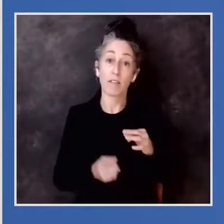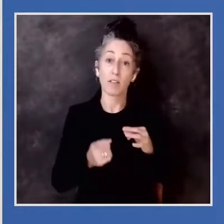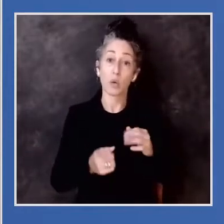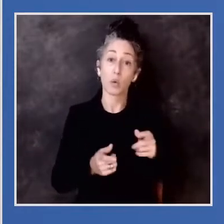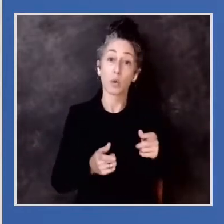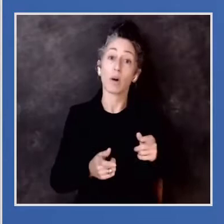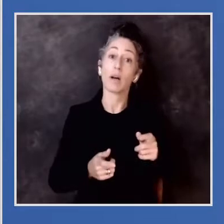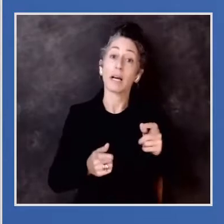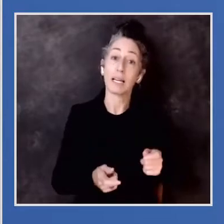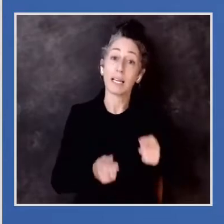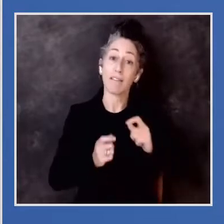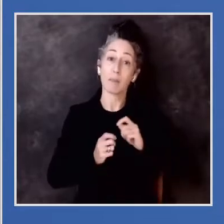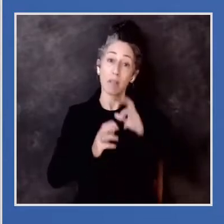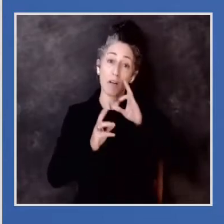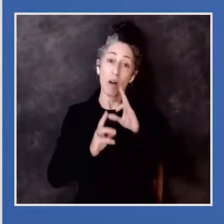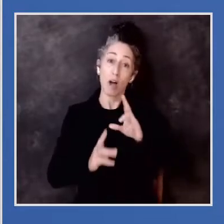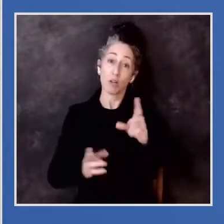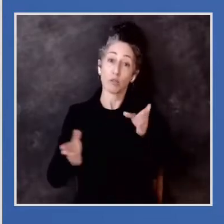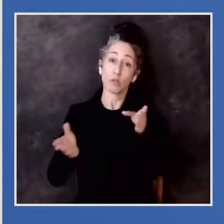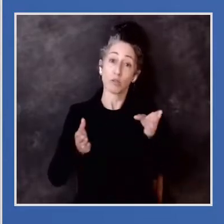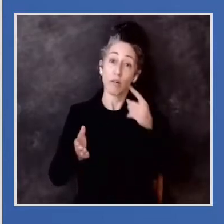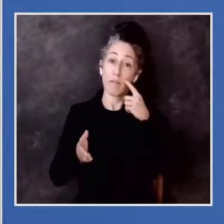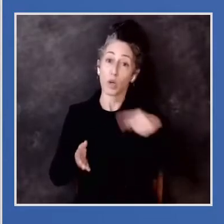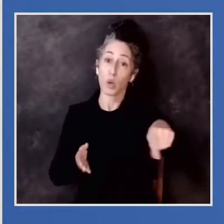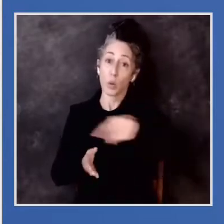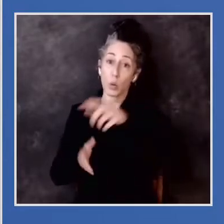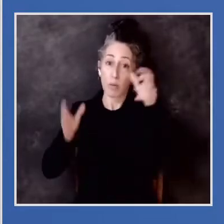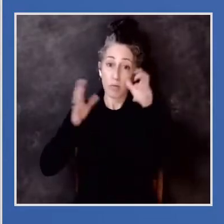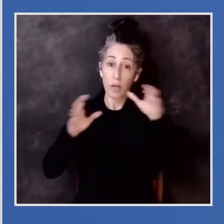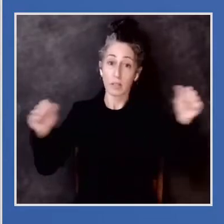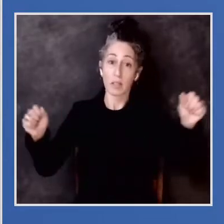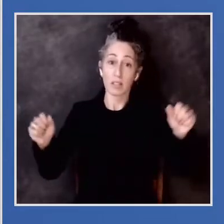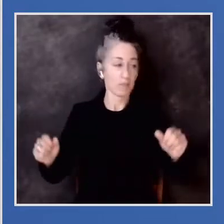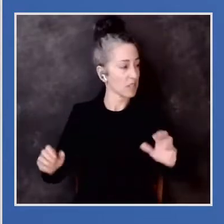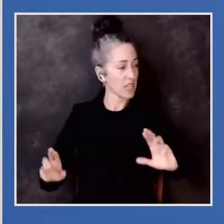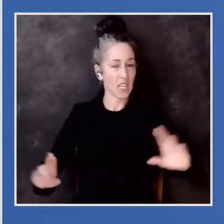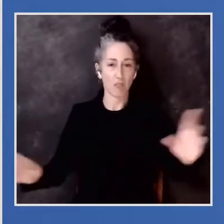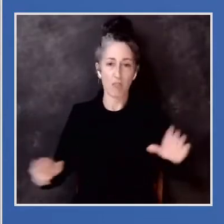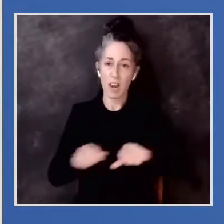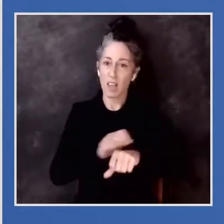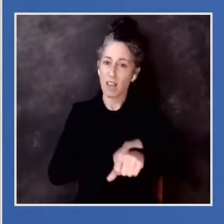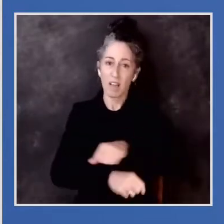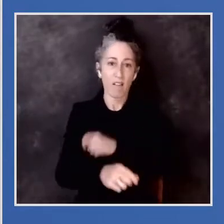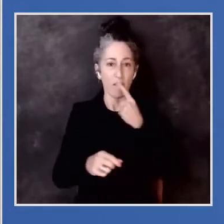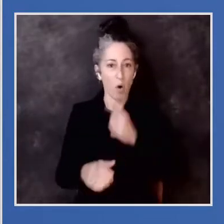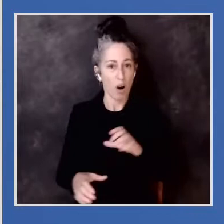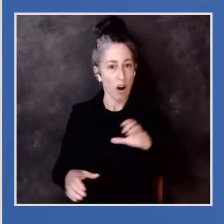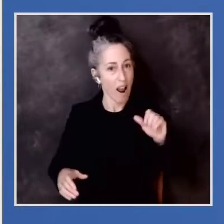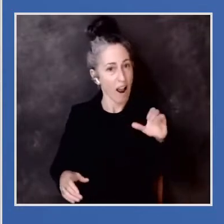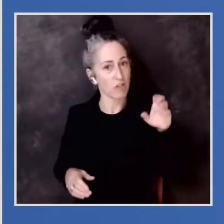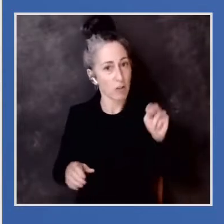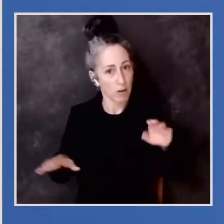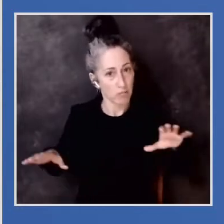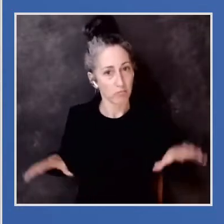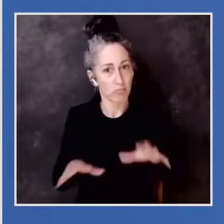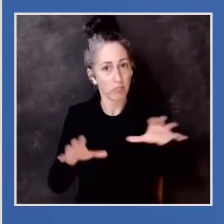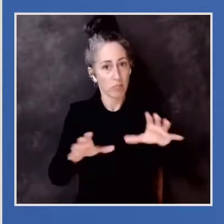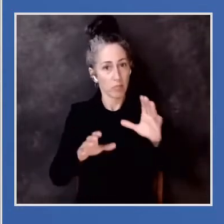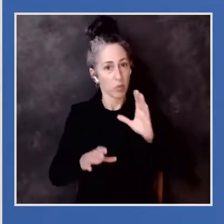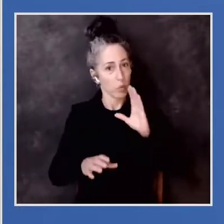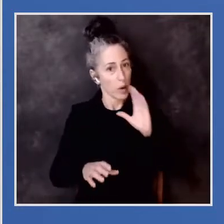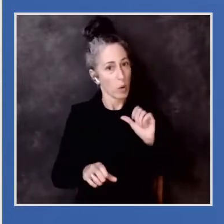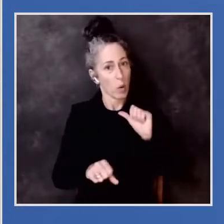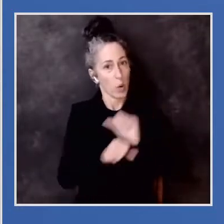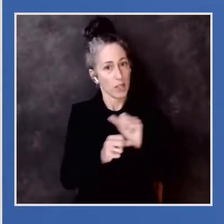your president, clear the decks for action. For we will act. We will act